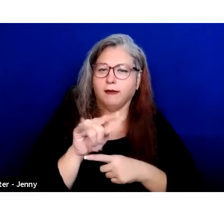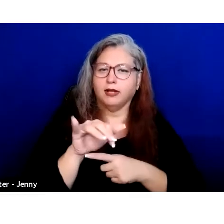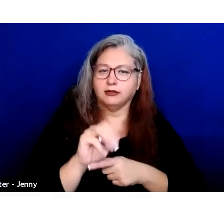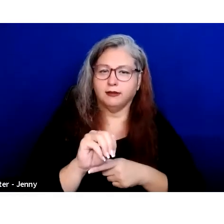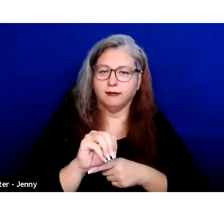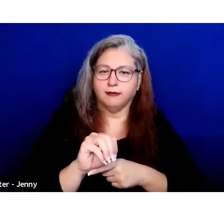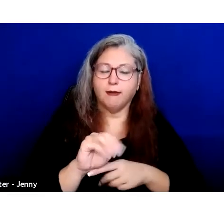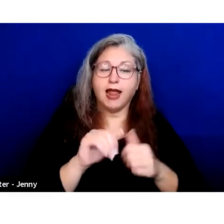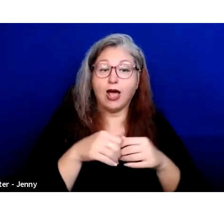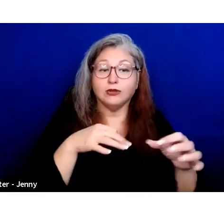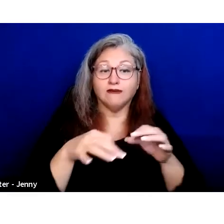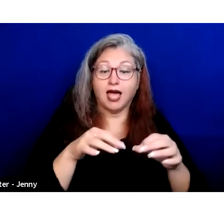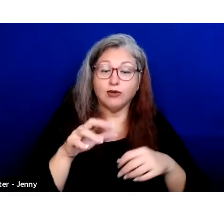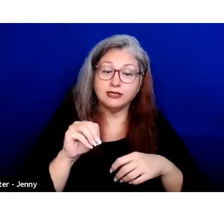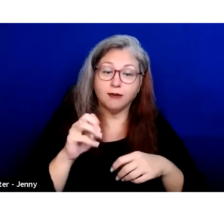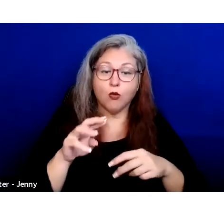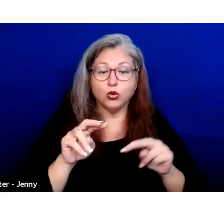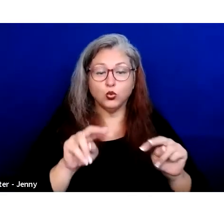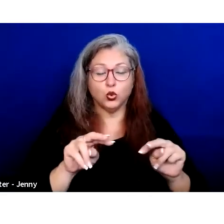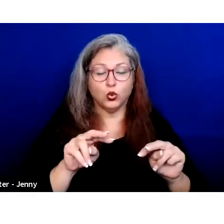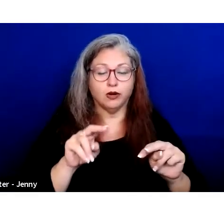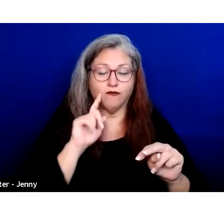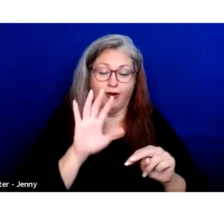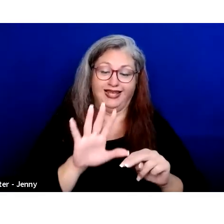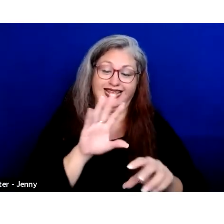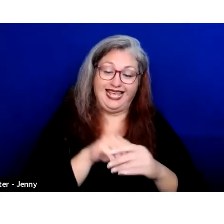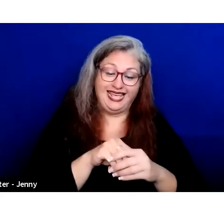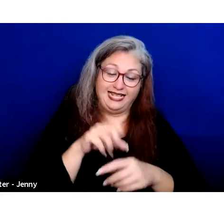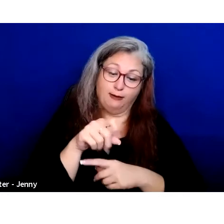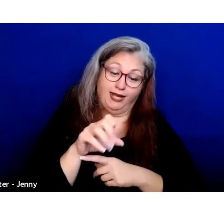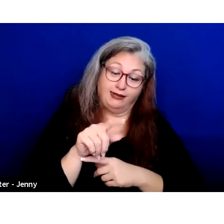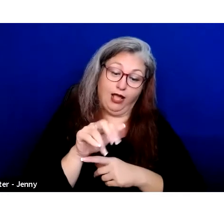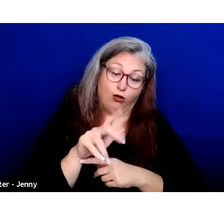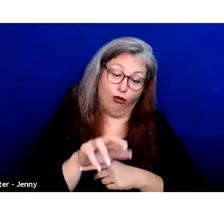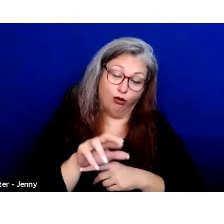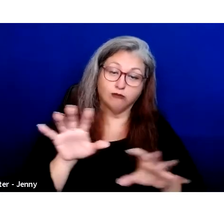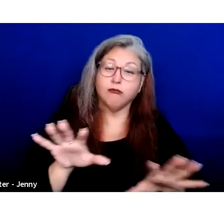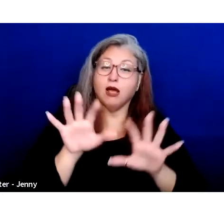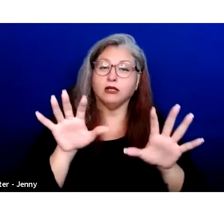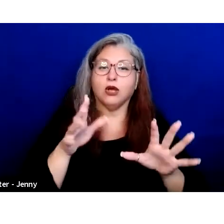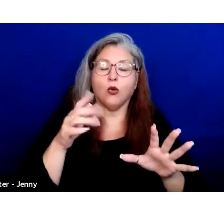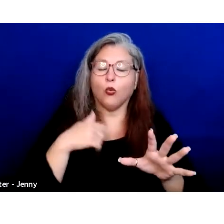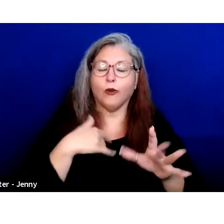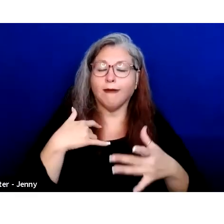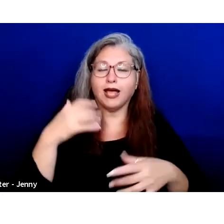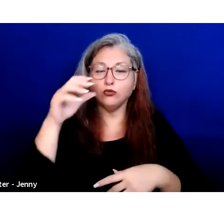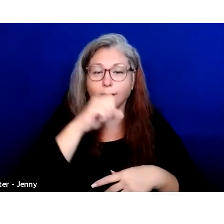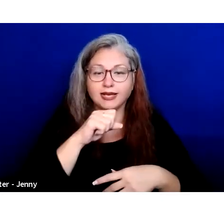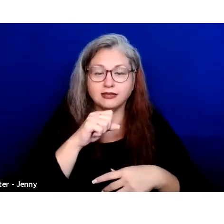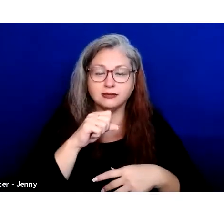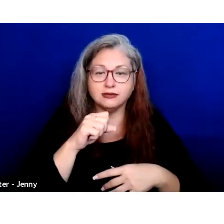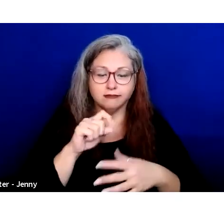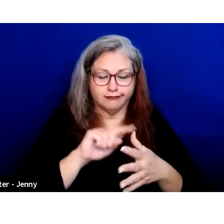In defining racism or looking for fashion's racism in the spectacular, then what we miss is all of the